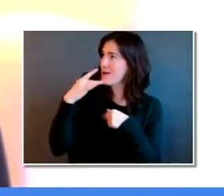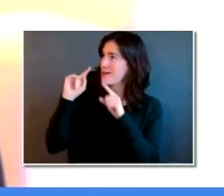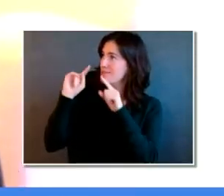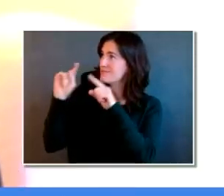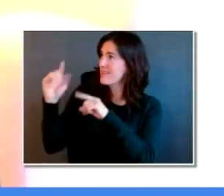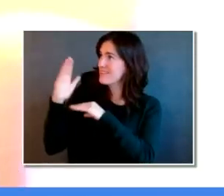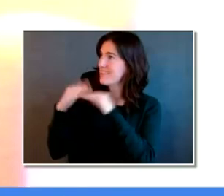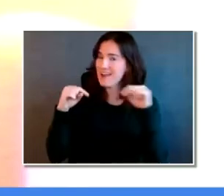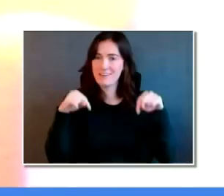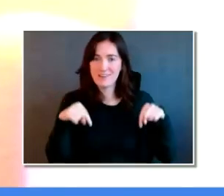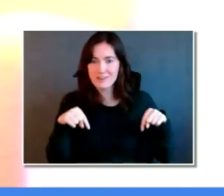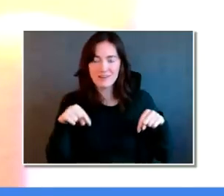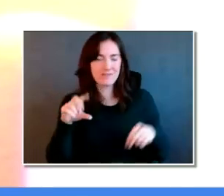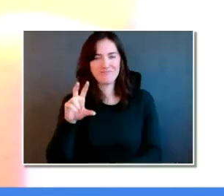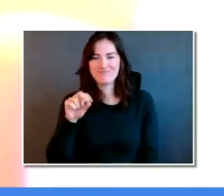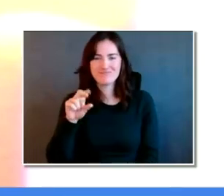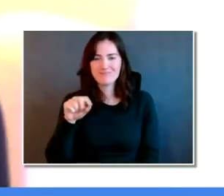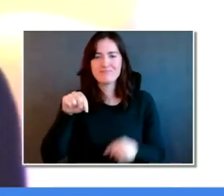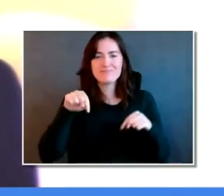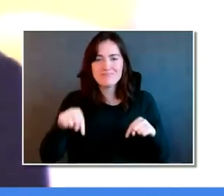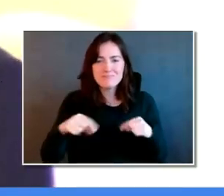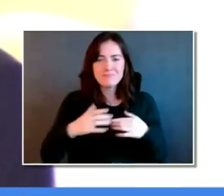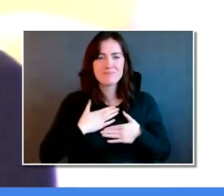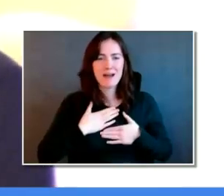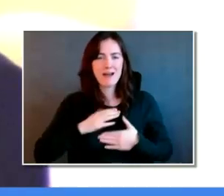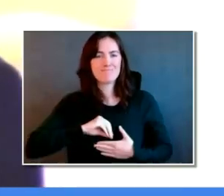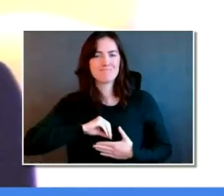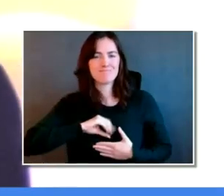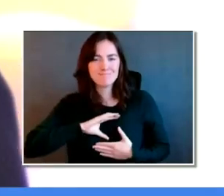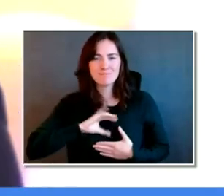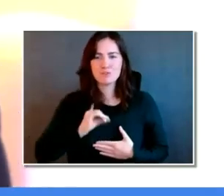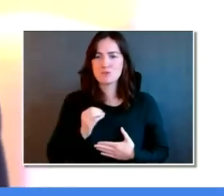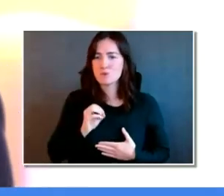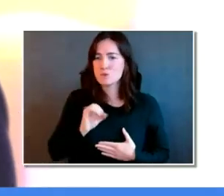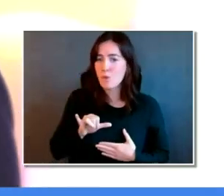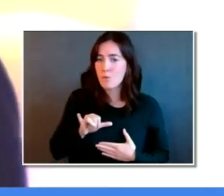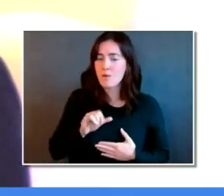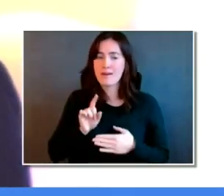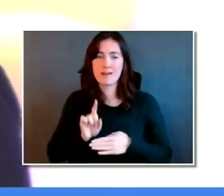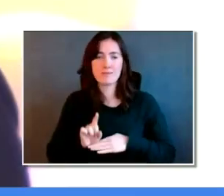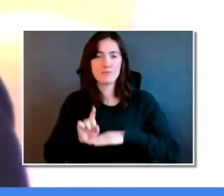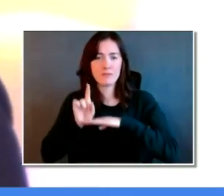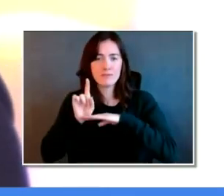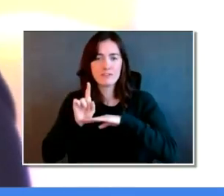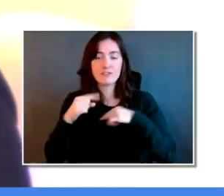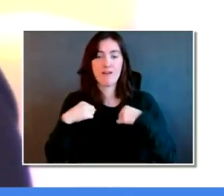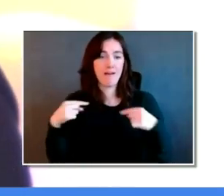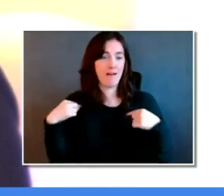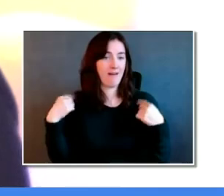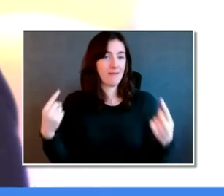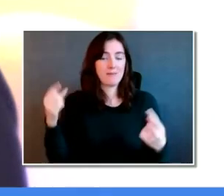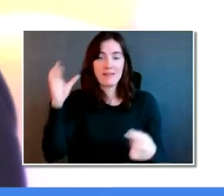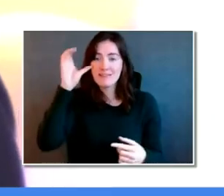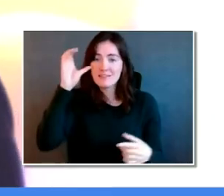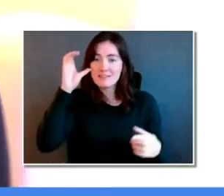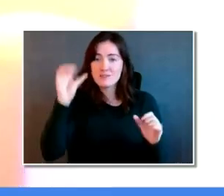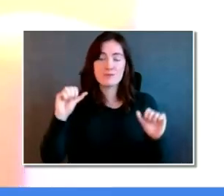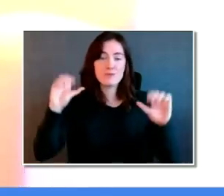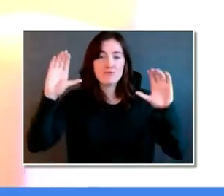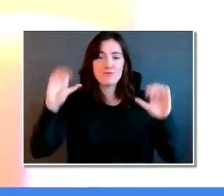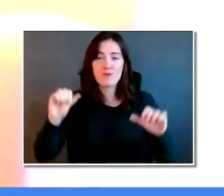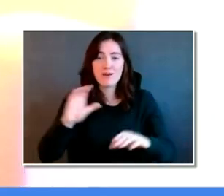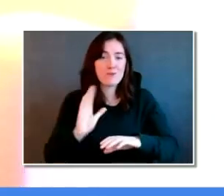This is my joy, my privilege, and as I've been listening to the incredible choir, to